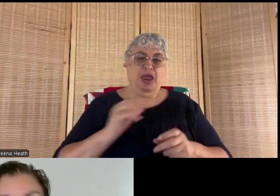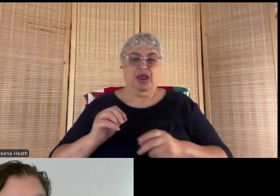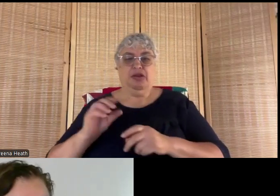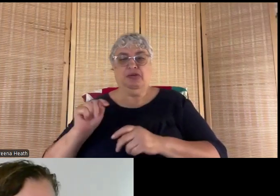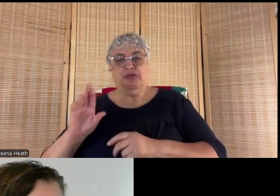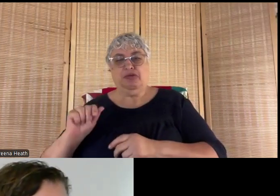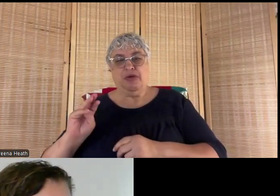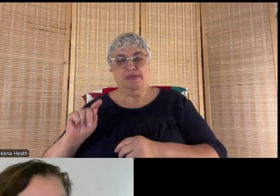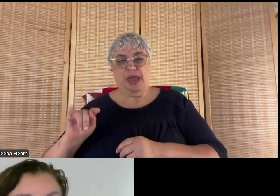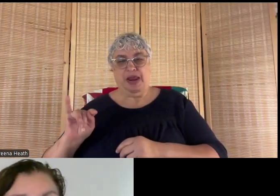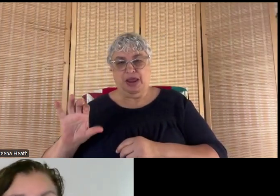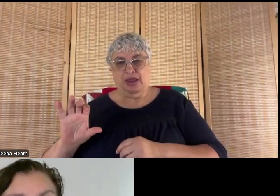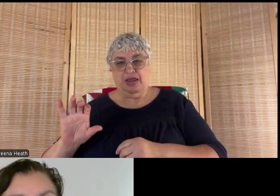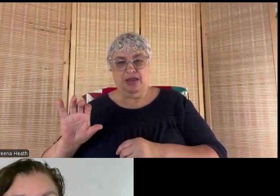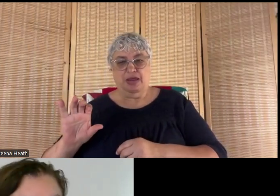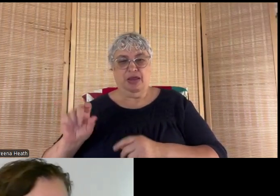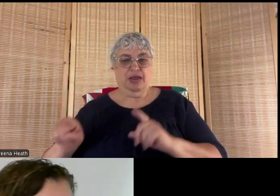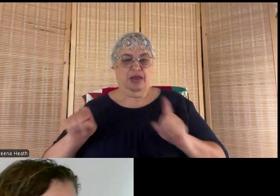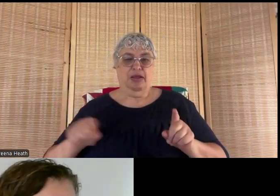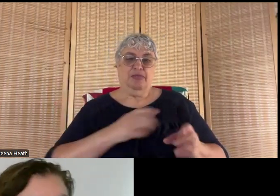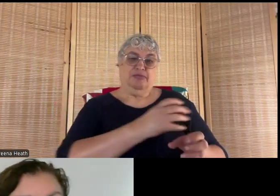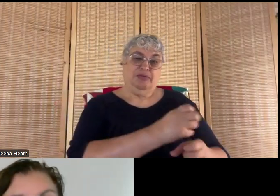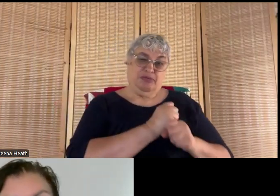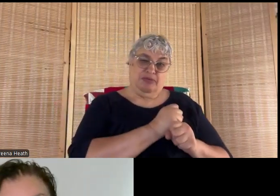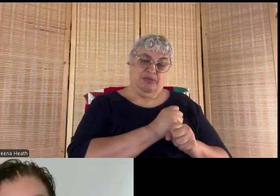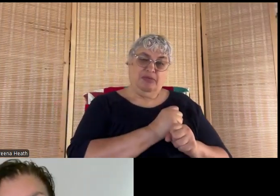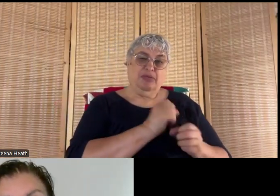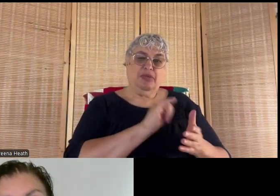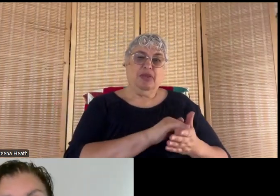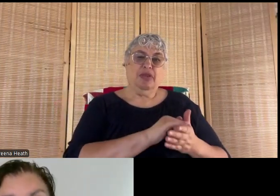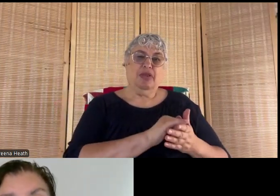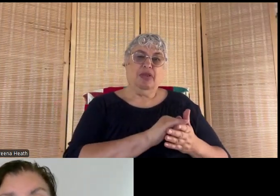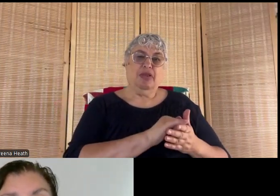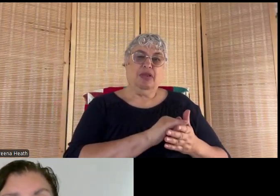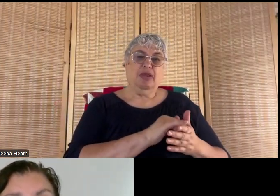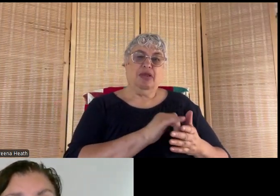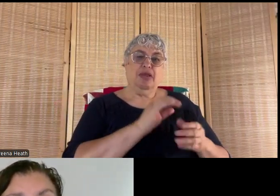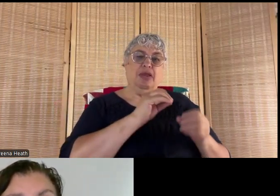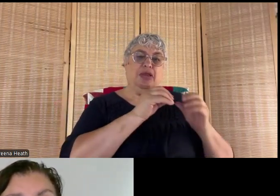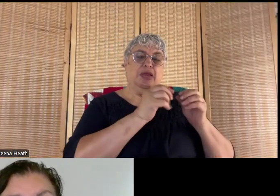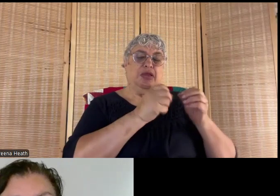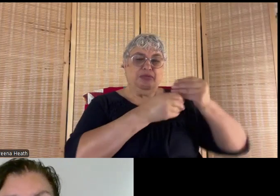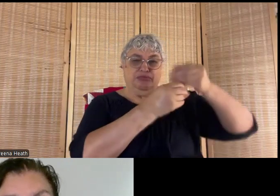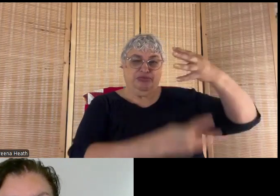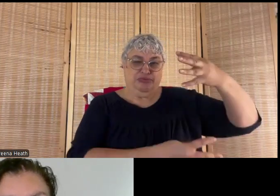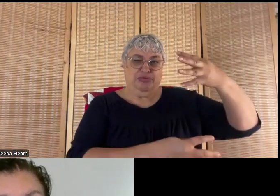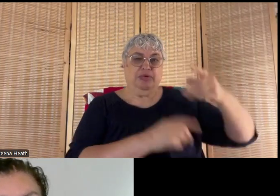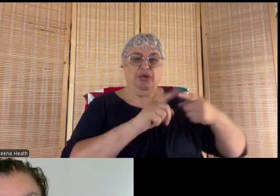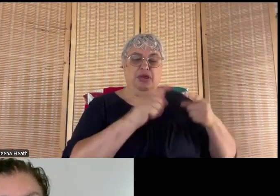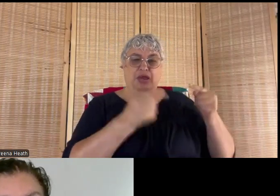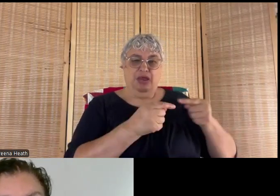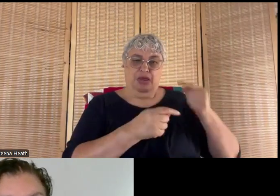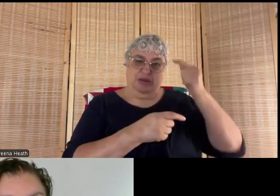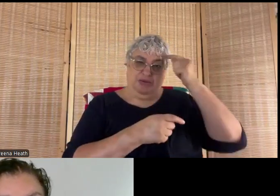brain injury. Acquired brain injury is an umbrella term. It includes injuries to the brain